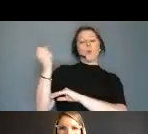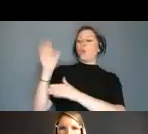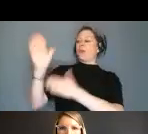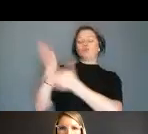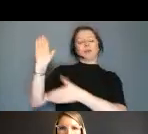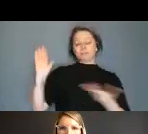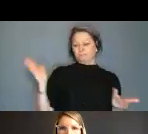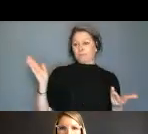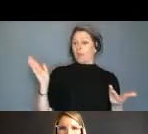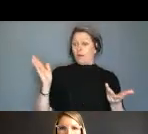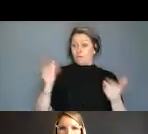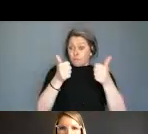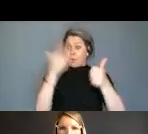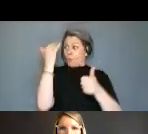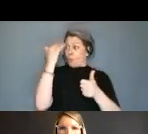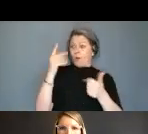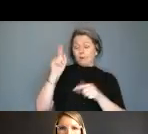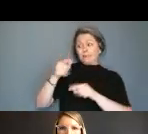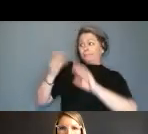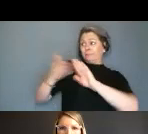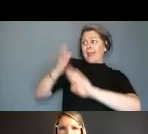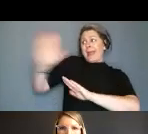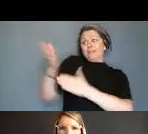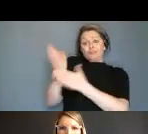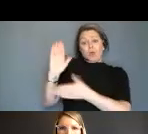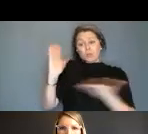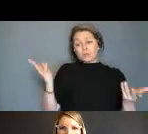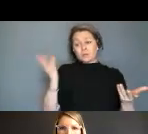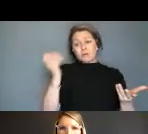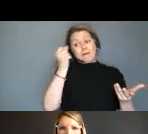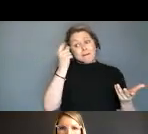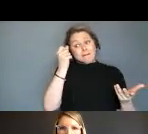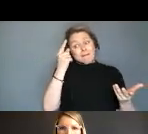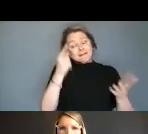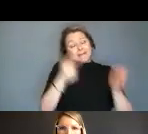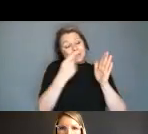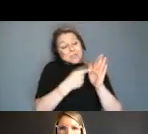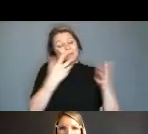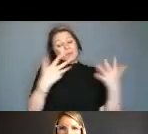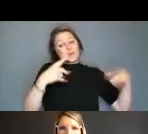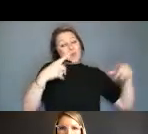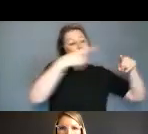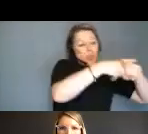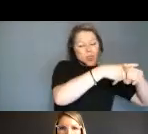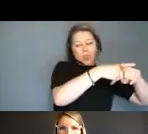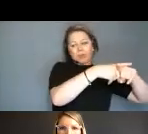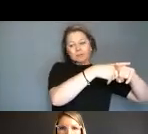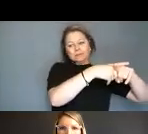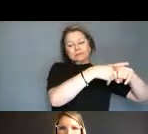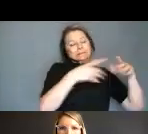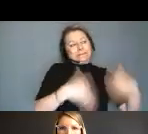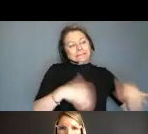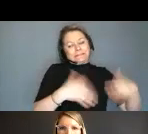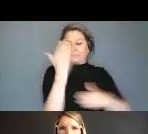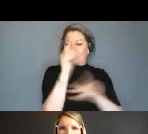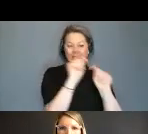because we need to maintain the rights, but as you can imagine, operationally, sometimes that creates a challenge because the